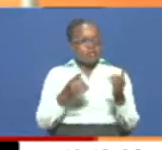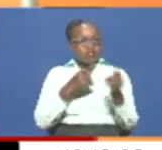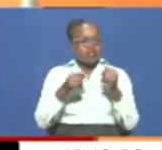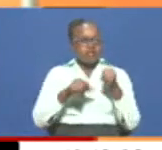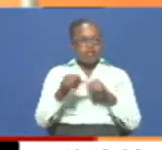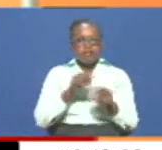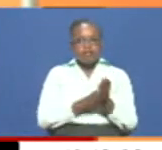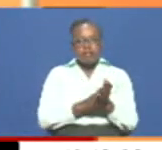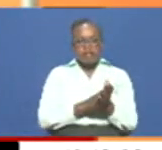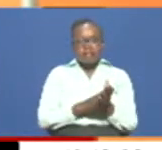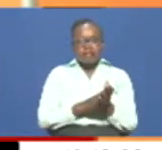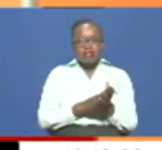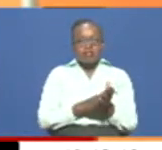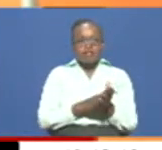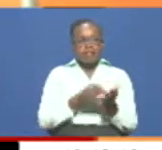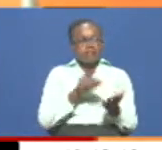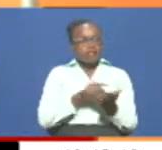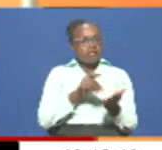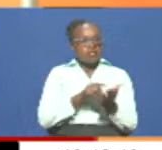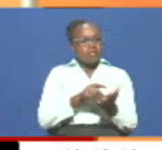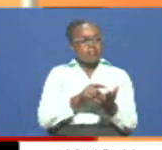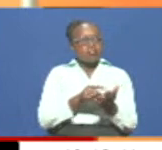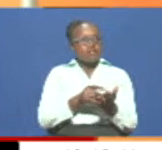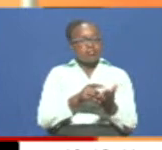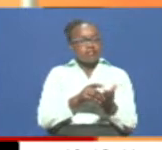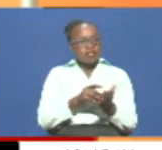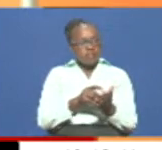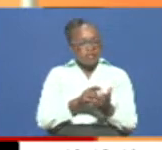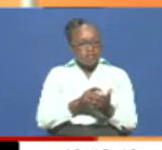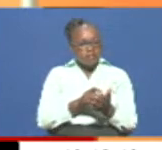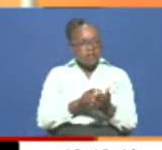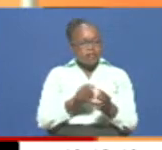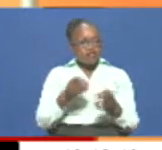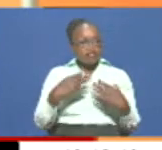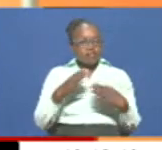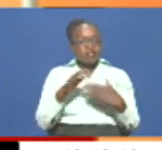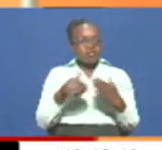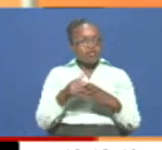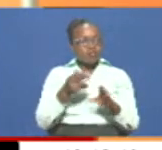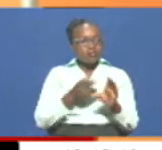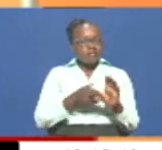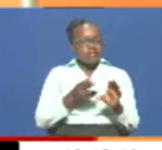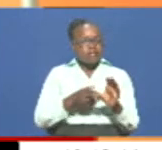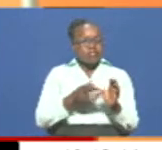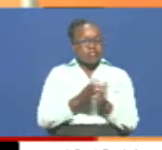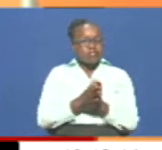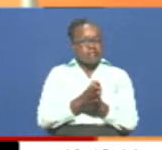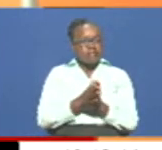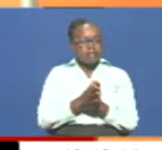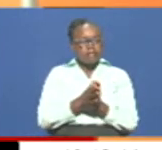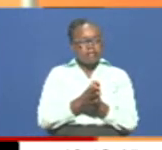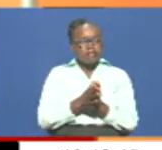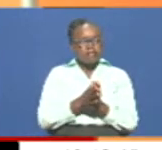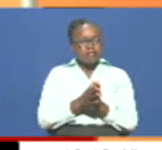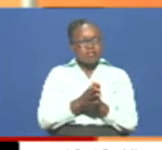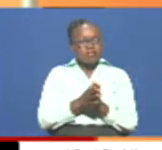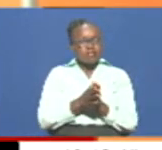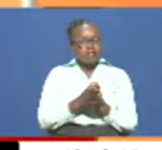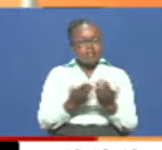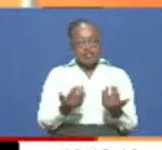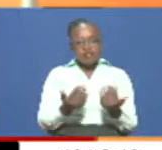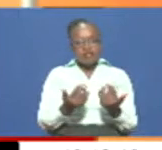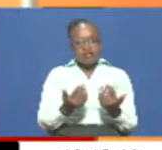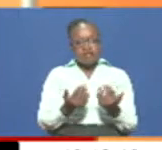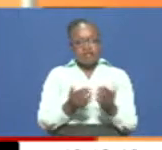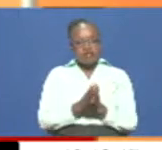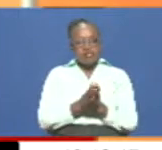physiotherapists, everyone who can play a role in that. And we shall be talking about that in a minute. But kindly, Mutuku, allow us to